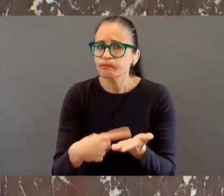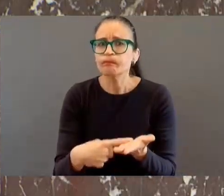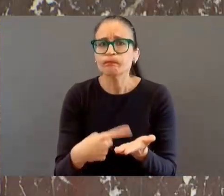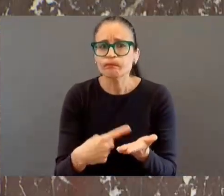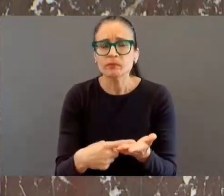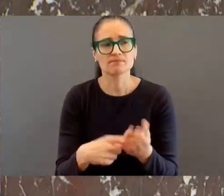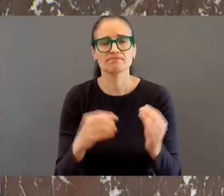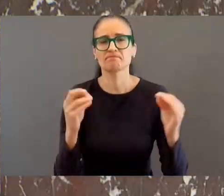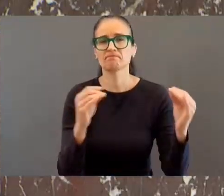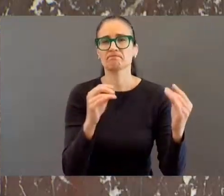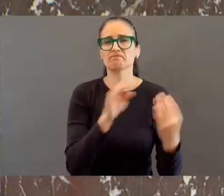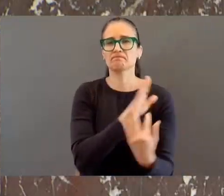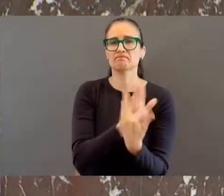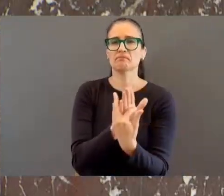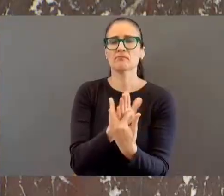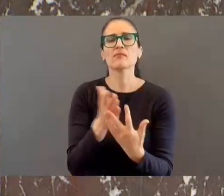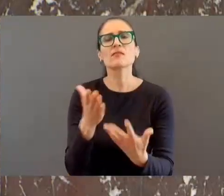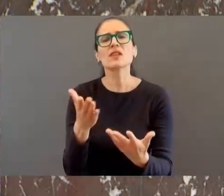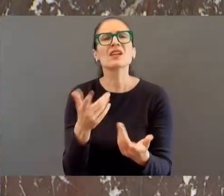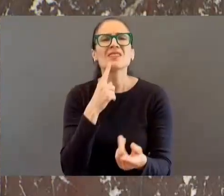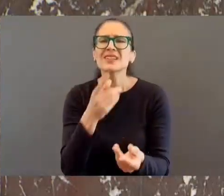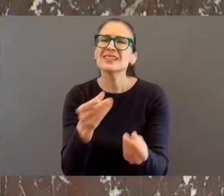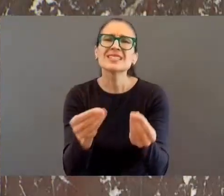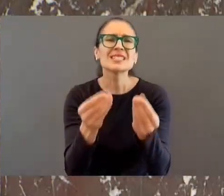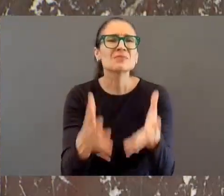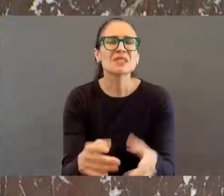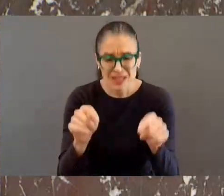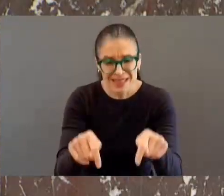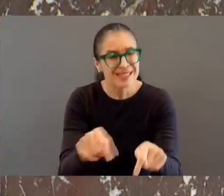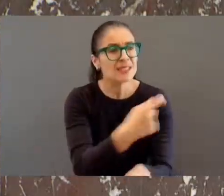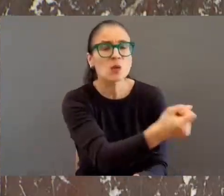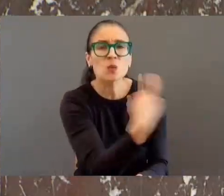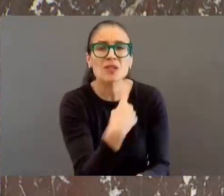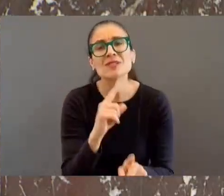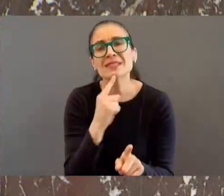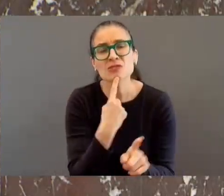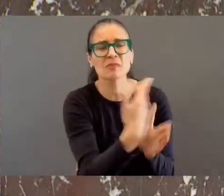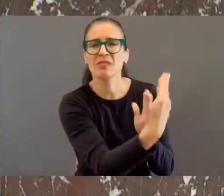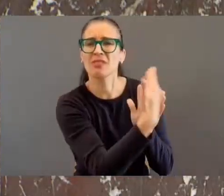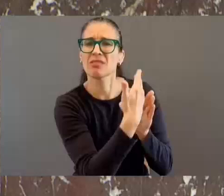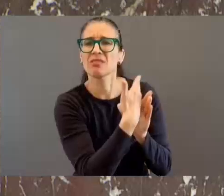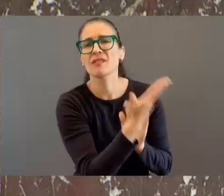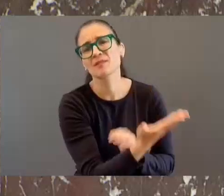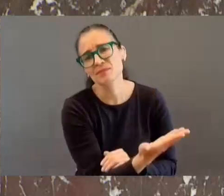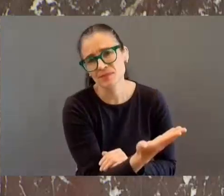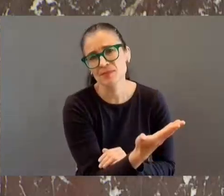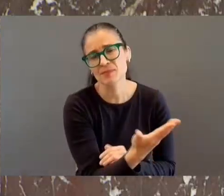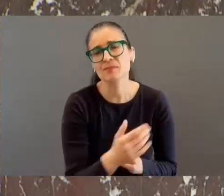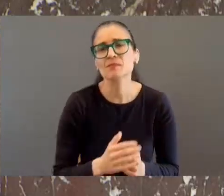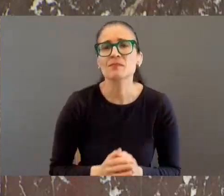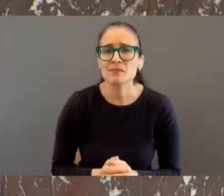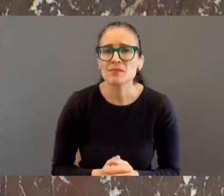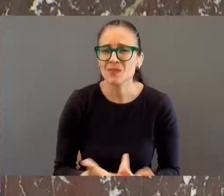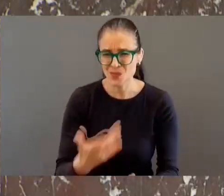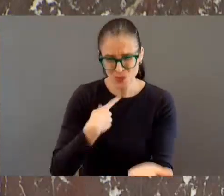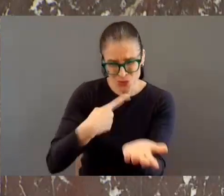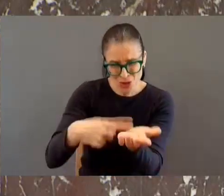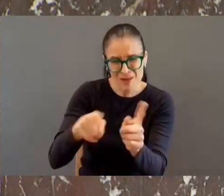question, and the member continues to heckle. You know, we're talking about a child here. We're talking about a child here.